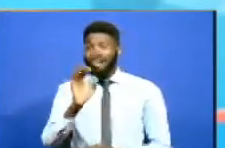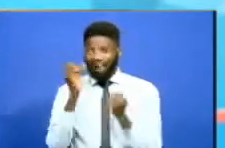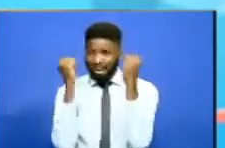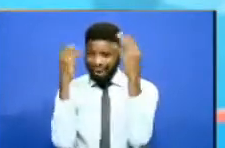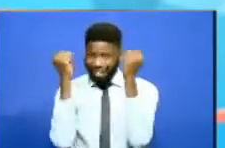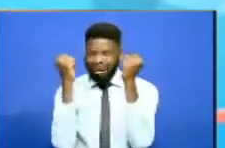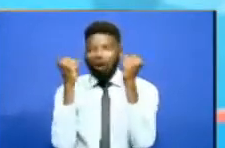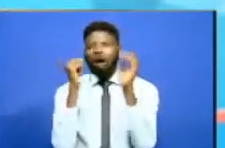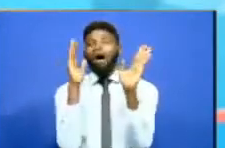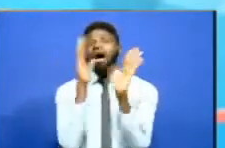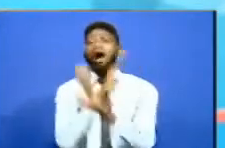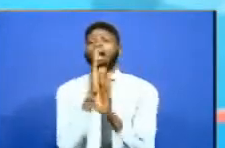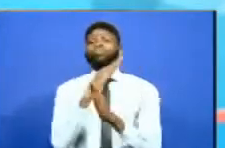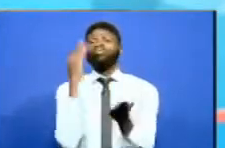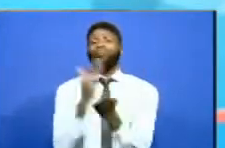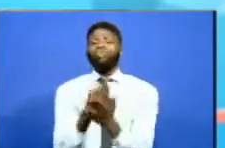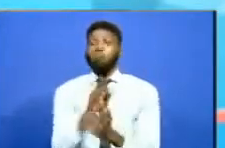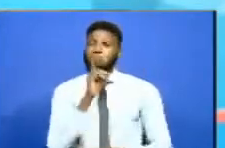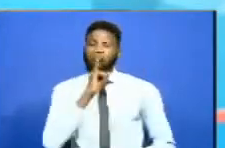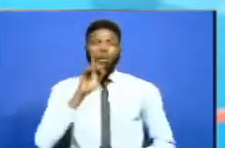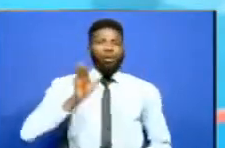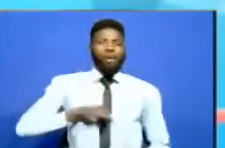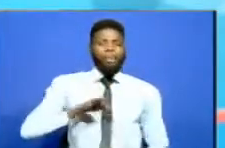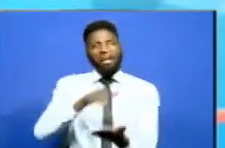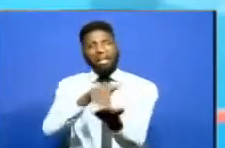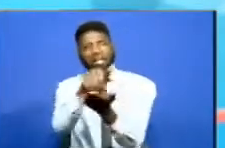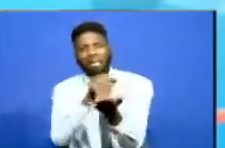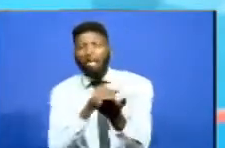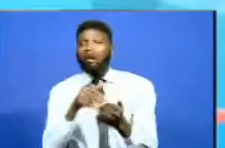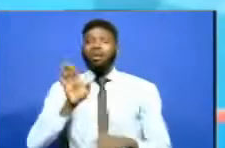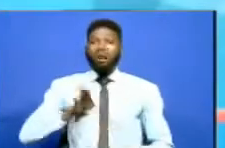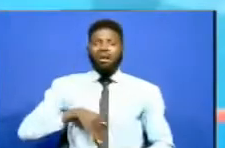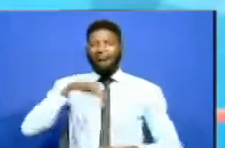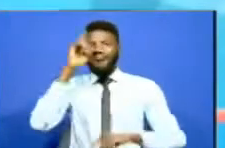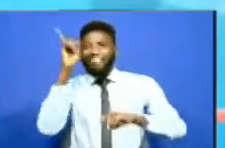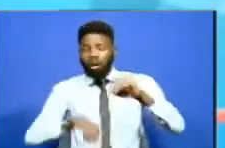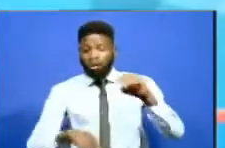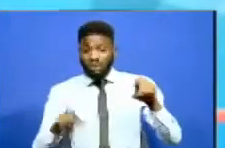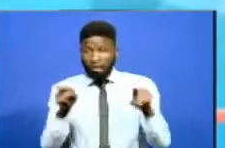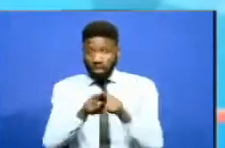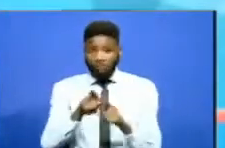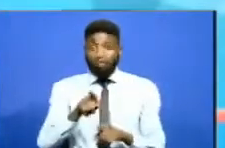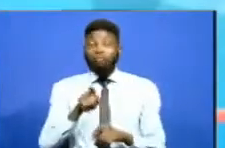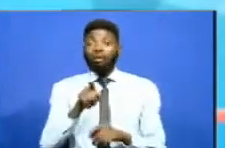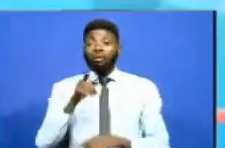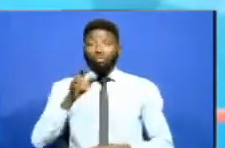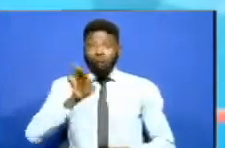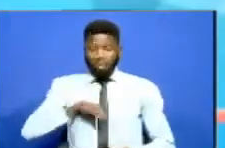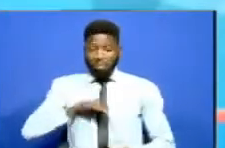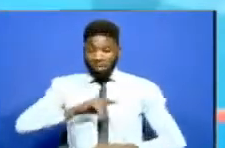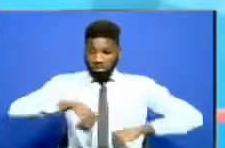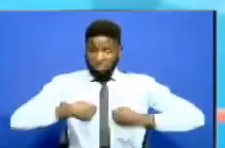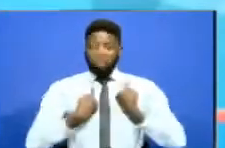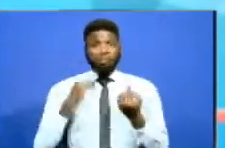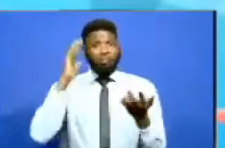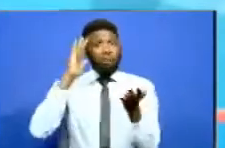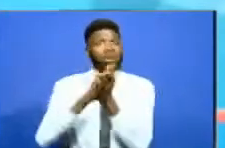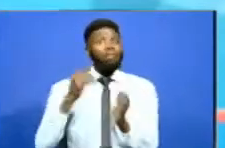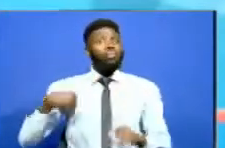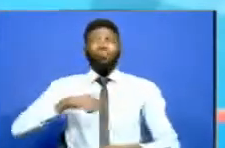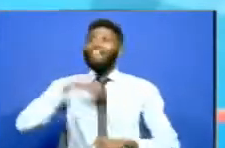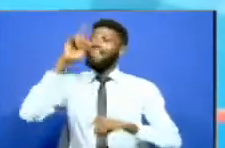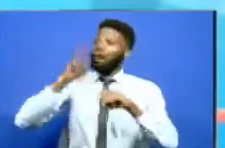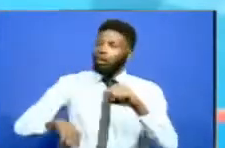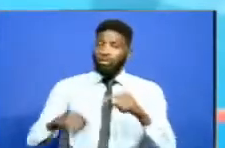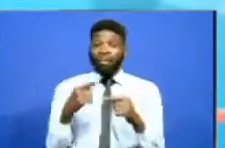saying, oh, women are weak, women cannot, women... And to some extent, we have also believed that we cannot. And that's why we are coming out so